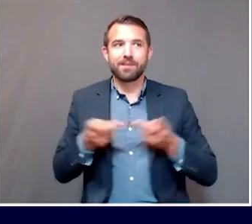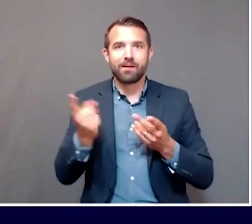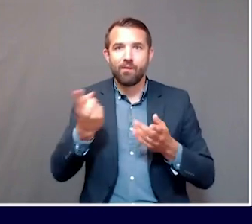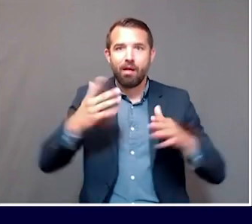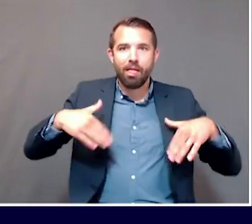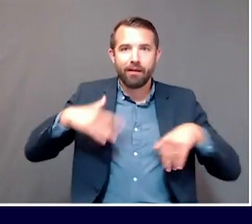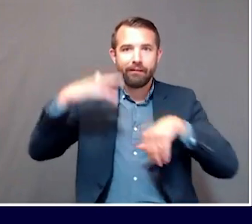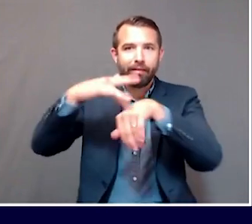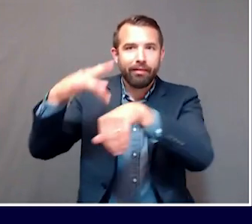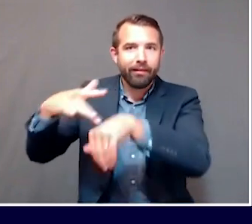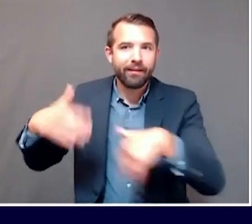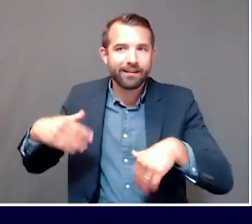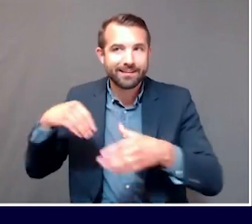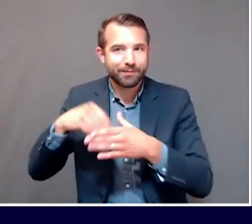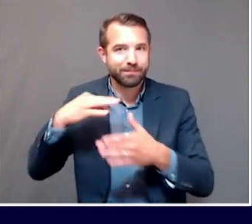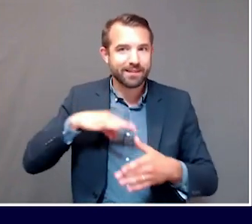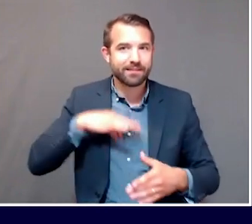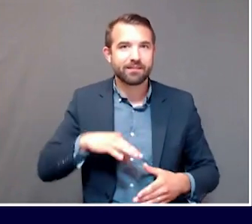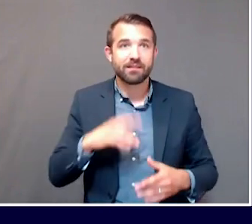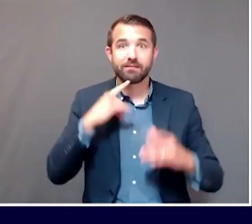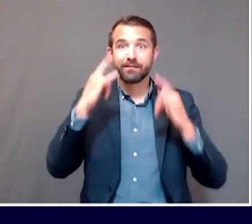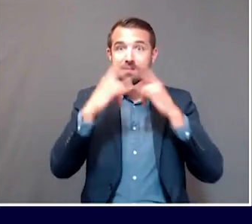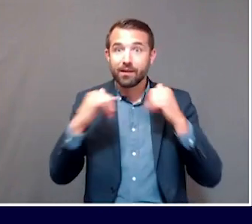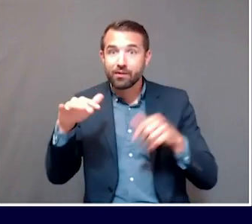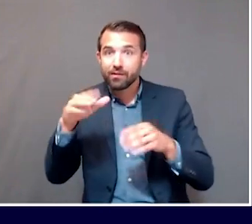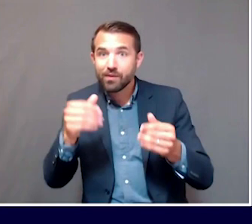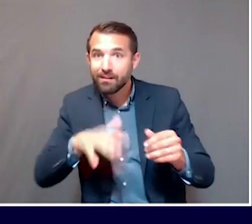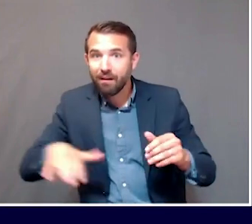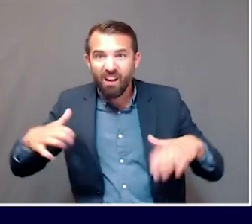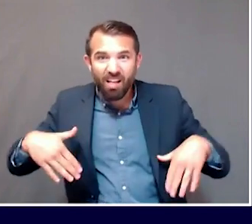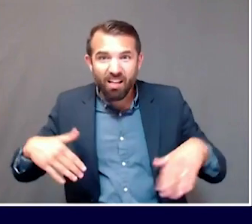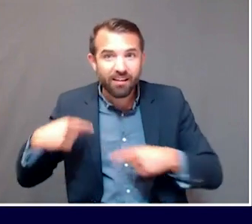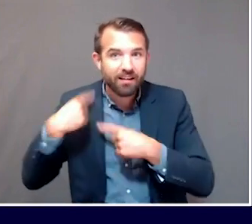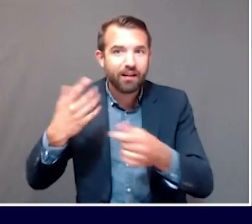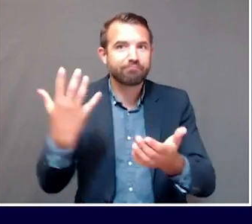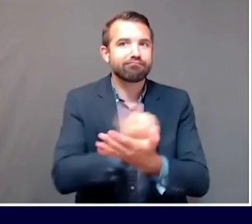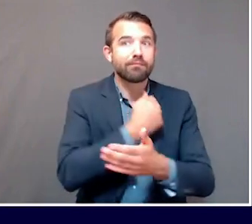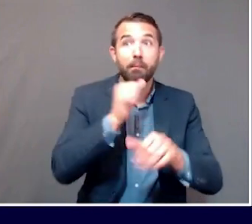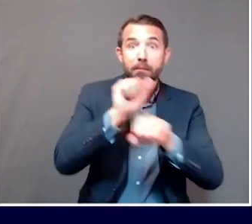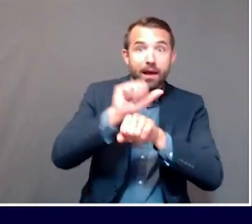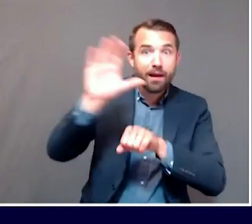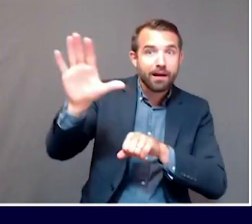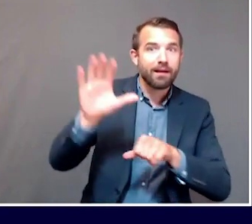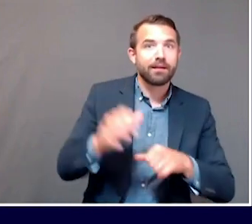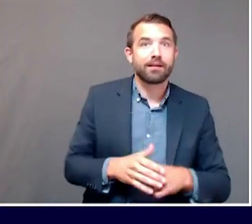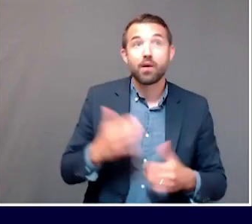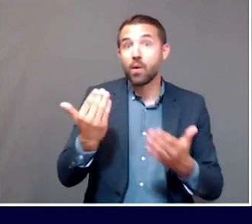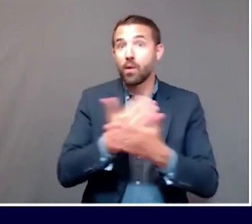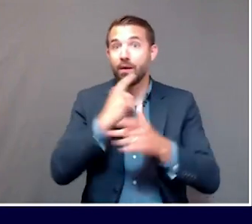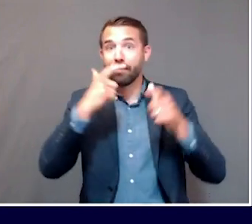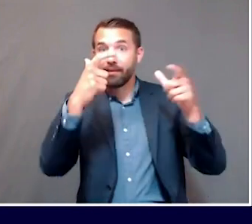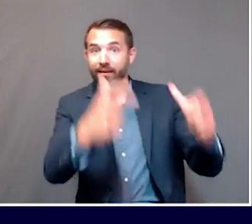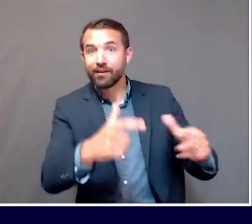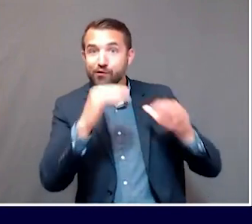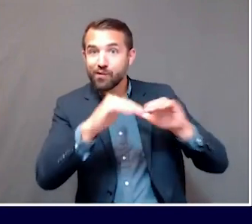new place, a campground or place you haven't been yet. Find a new mountain to climb, a new lake to swim in, a place to fish